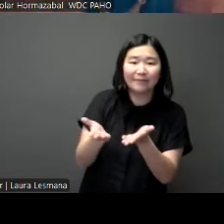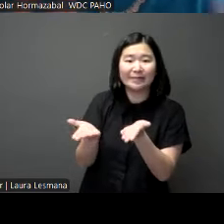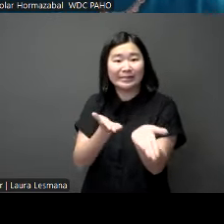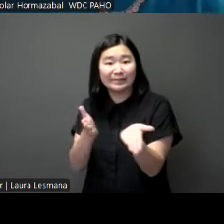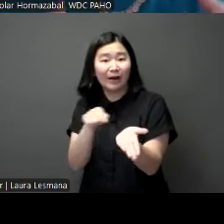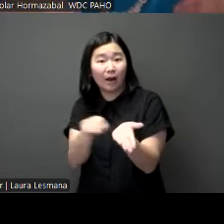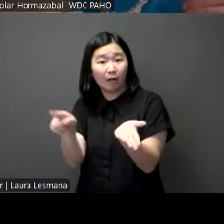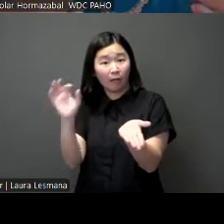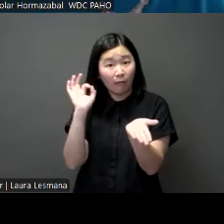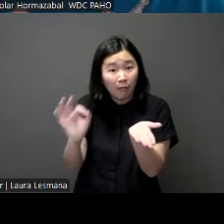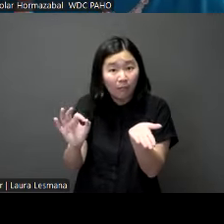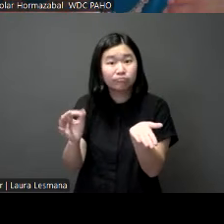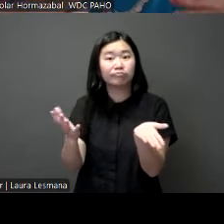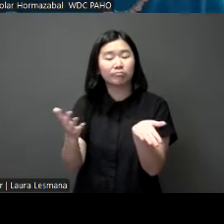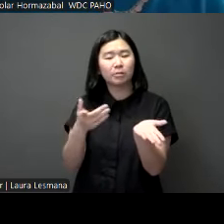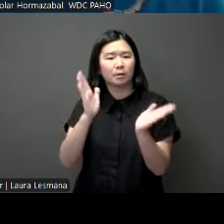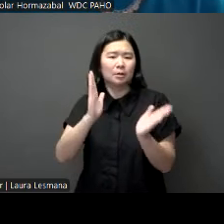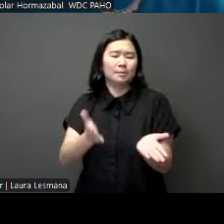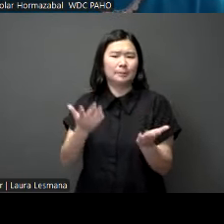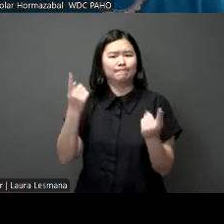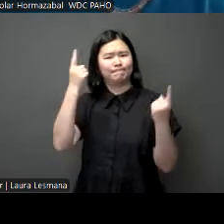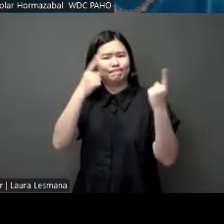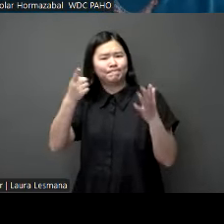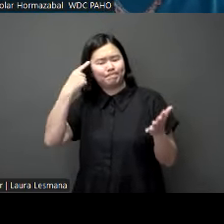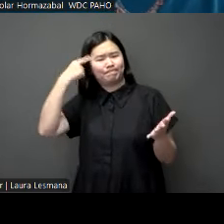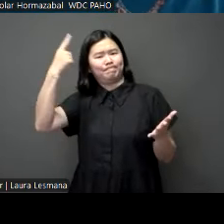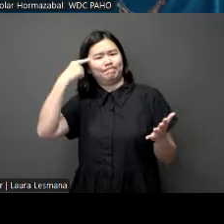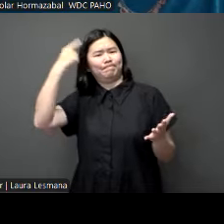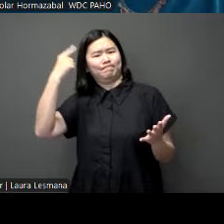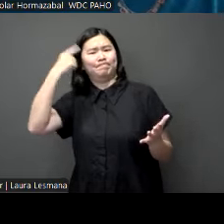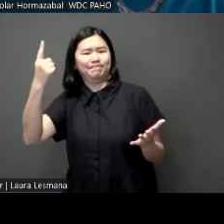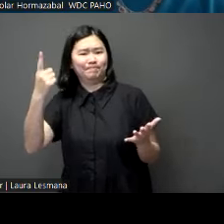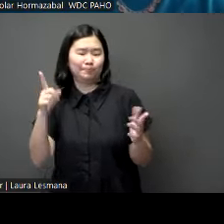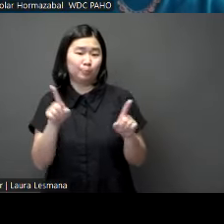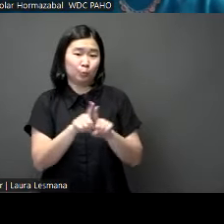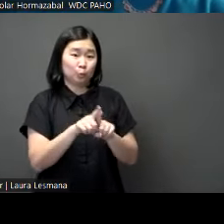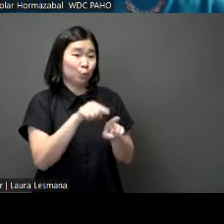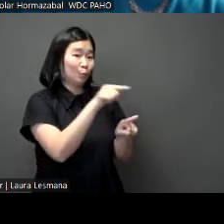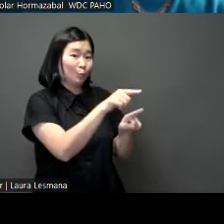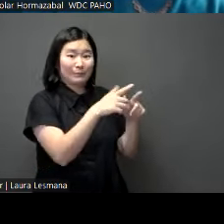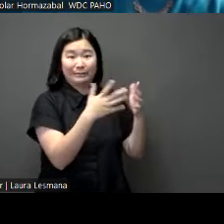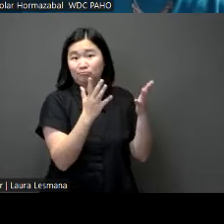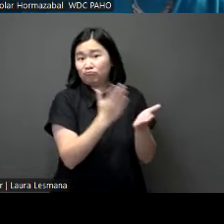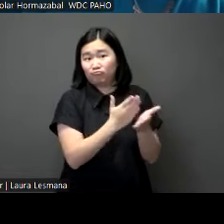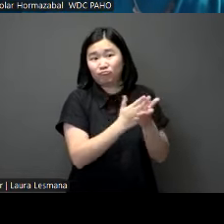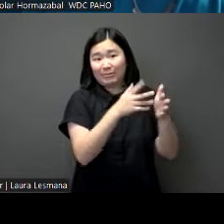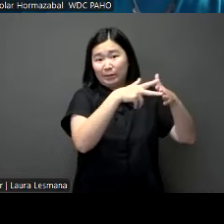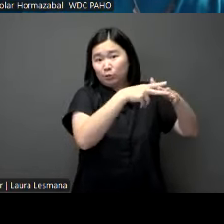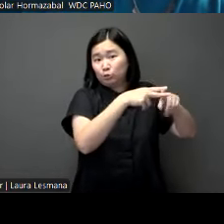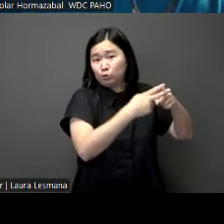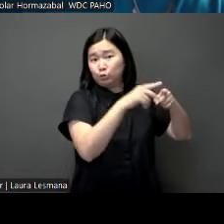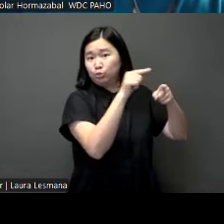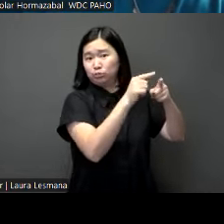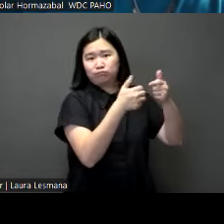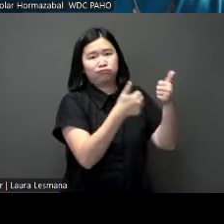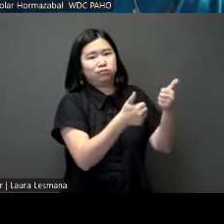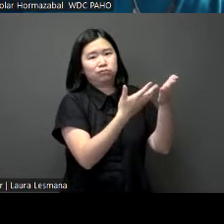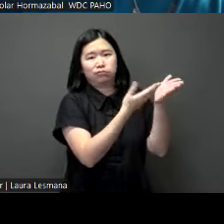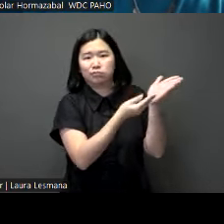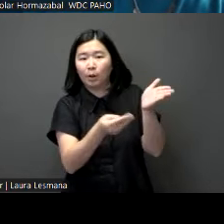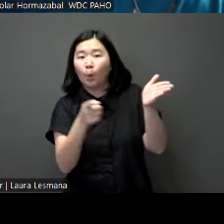integrate concretely the social determinants of health within our strategy plans and programs. Thank you.